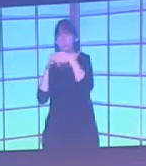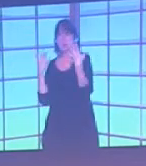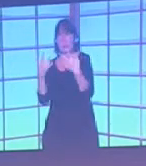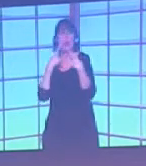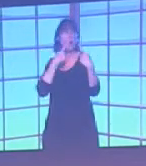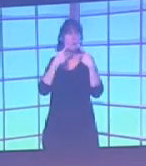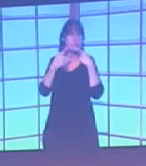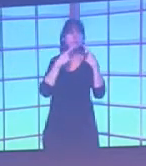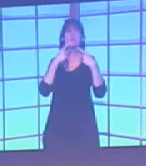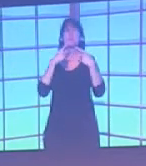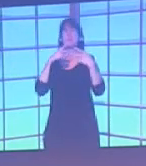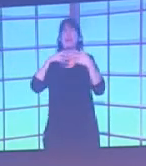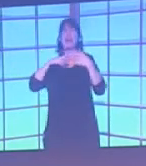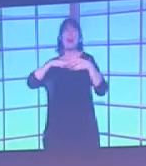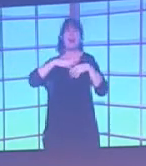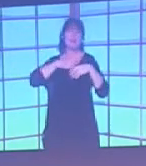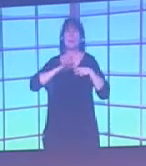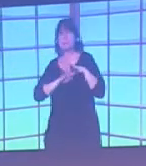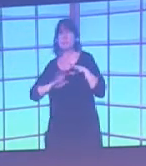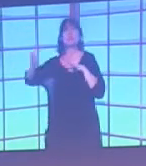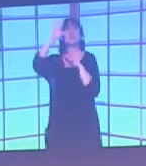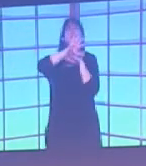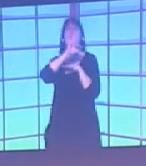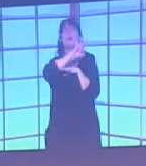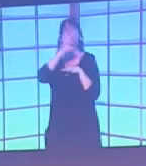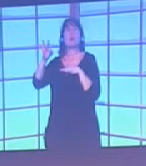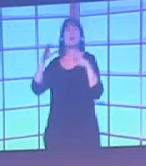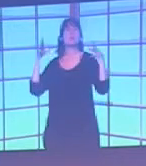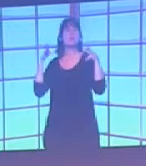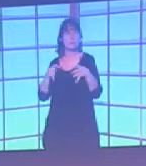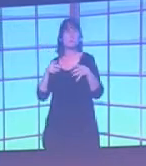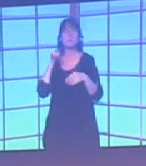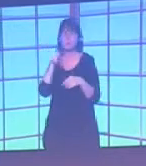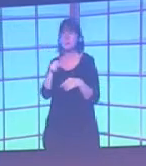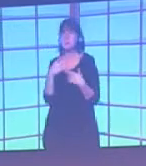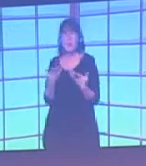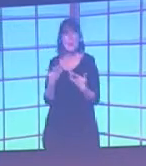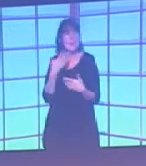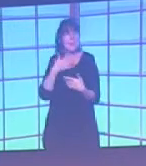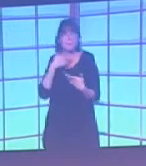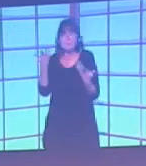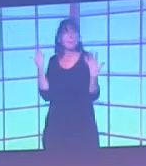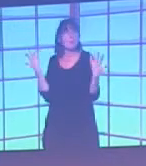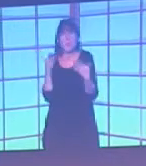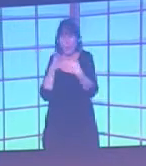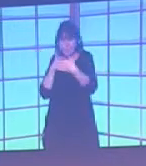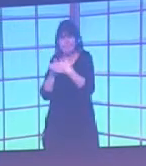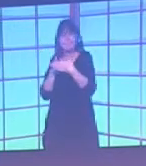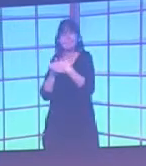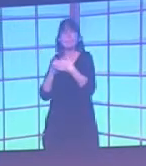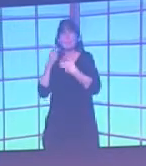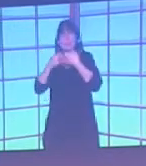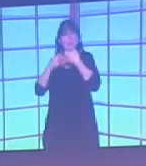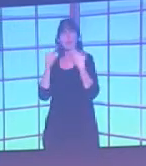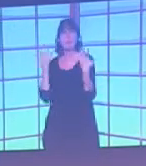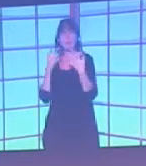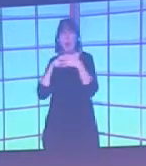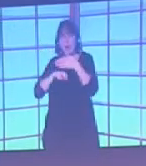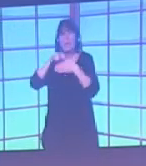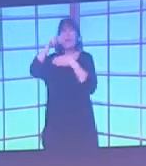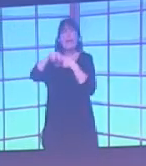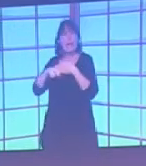national group, and I wonder if you could talk a little bit about some of the challenges you're facing in putting that